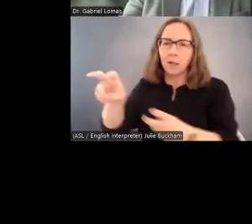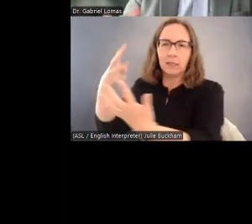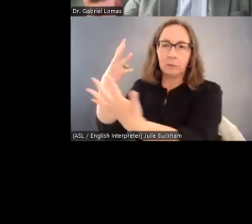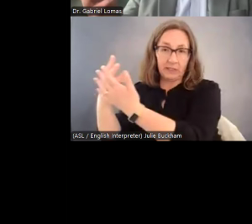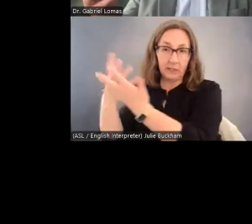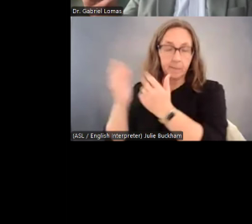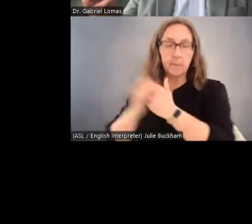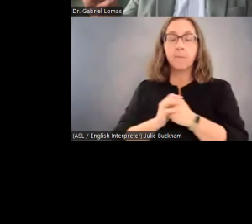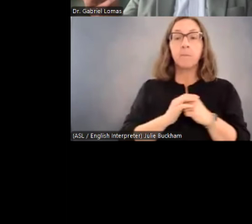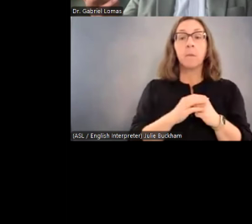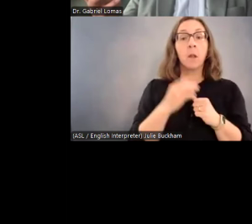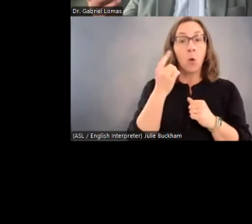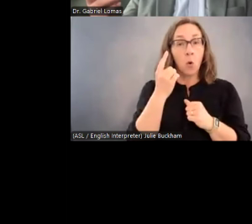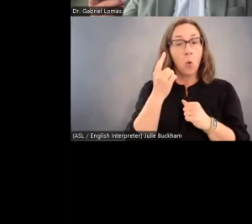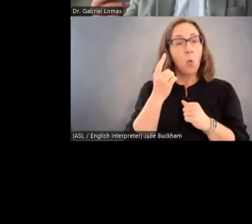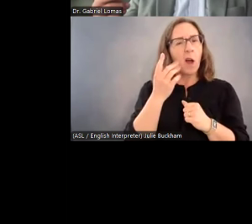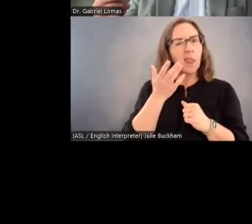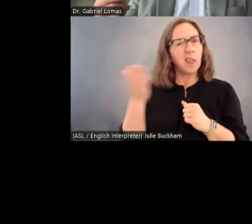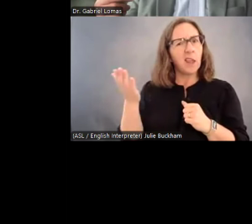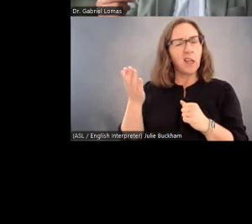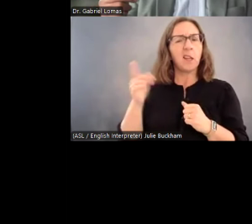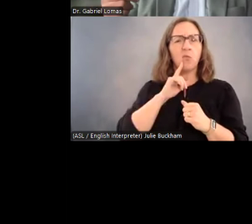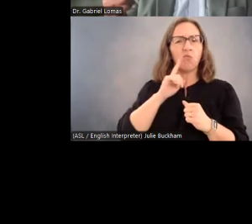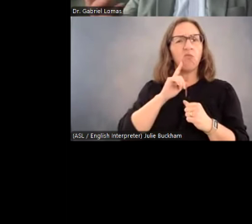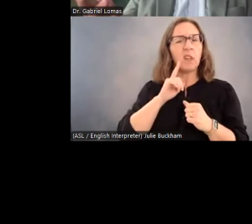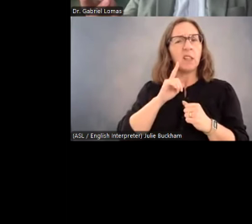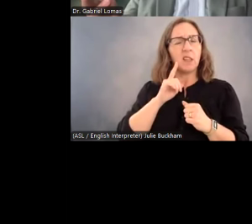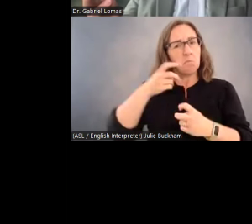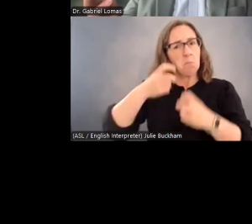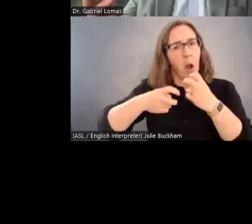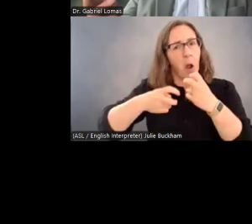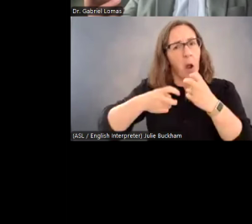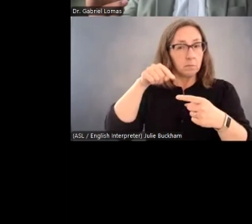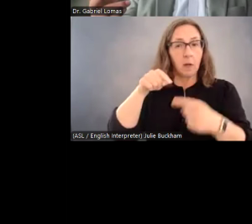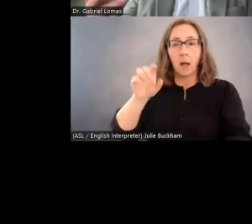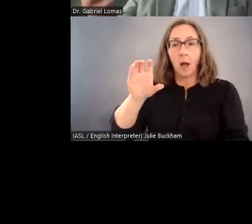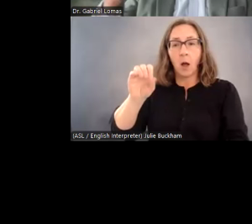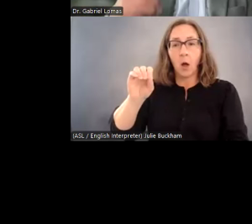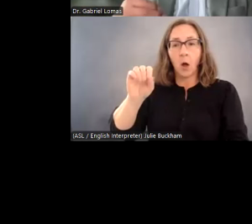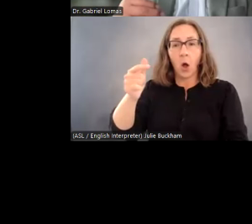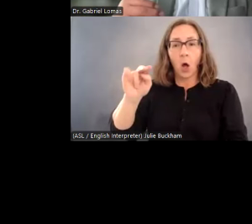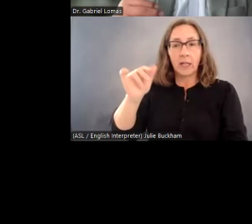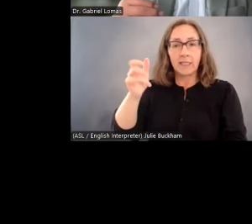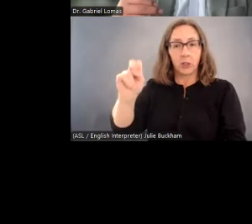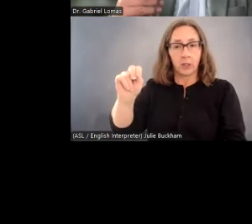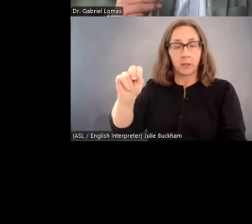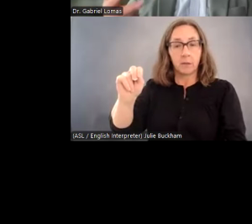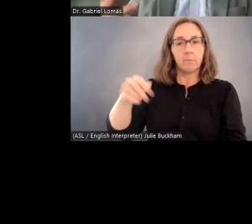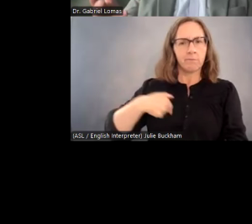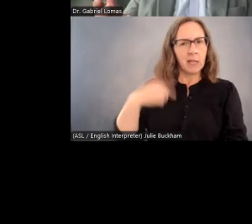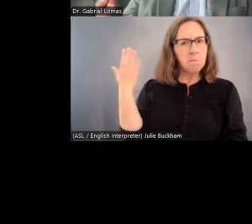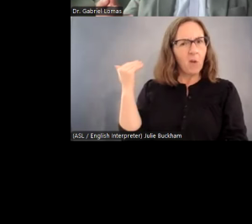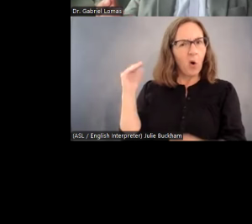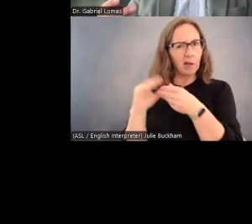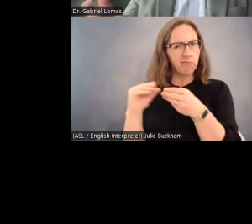And one of the things that I think is a problematic is really cognition. Like I mentioned before, about between 30